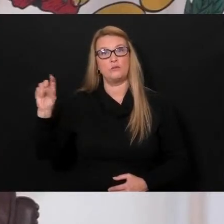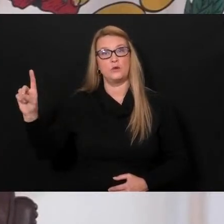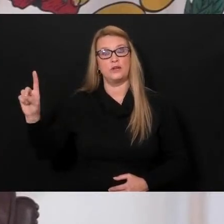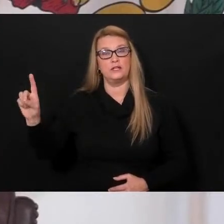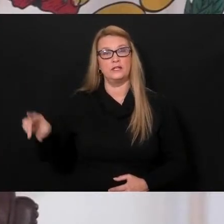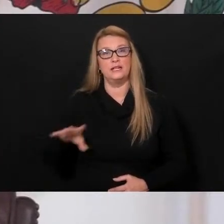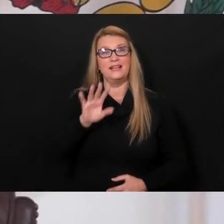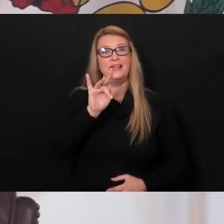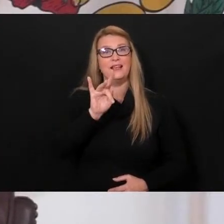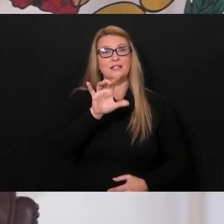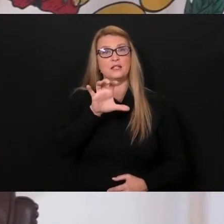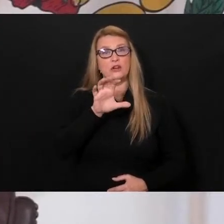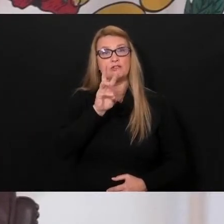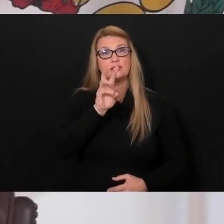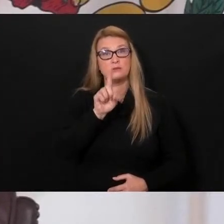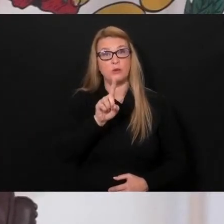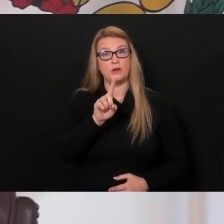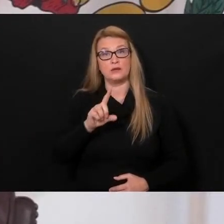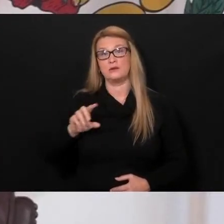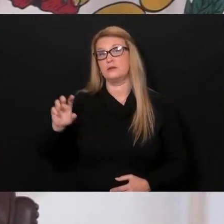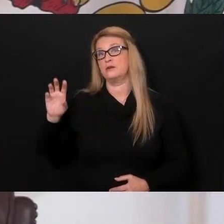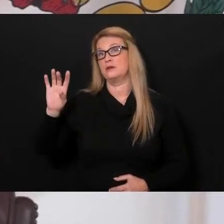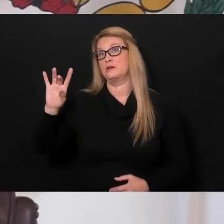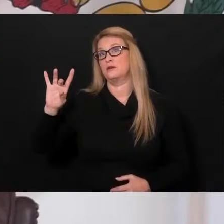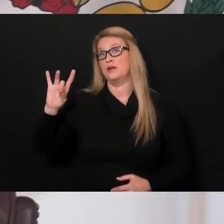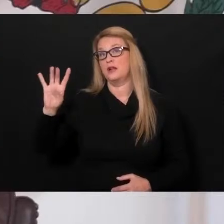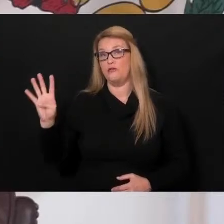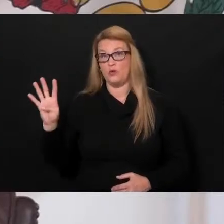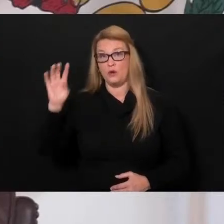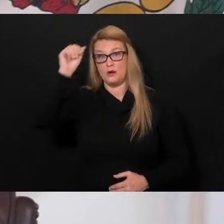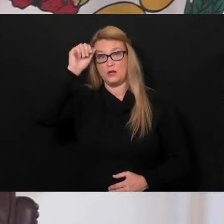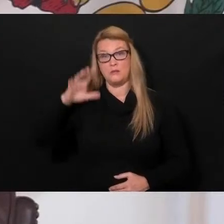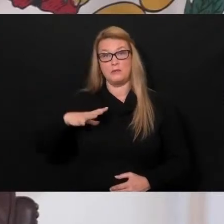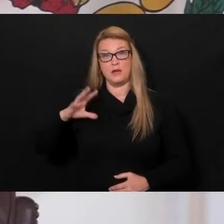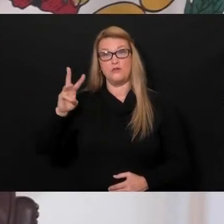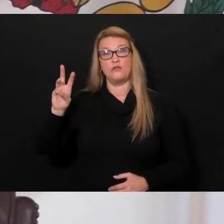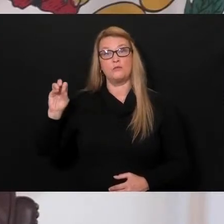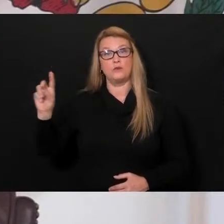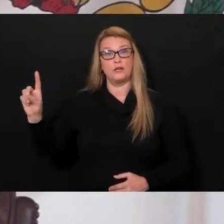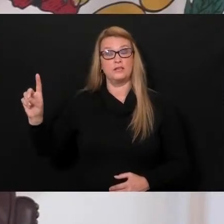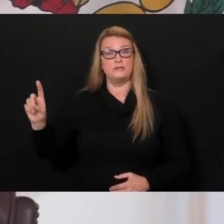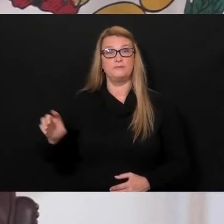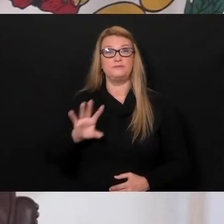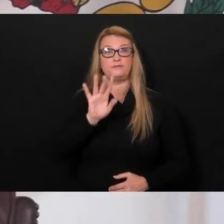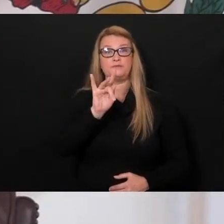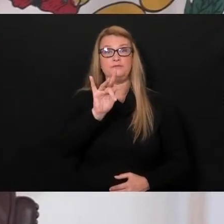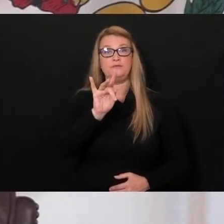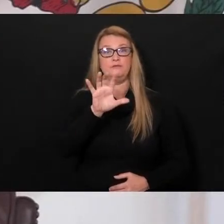Our 1861st death is an 84-year-old male from Wood County. Our